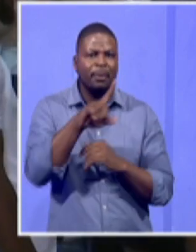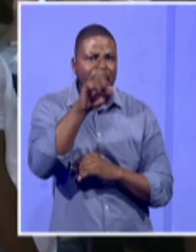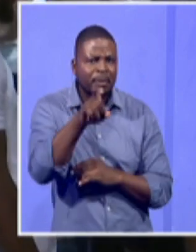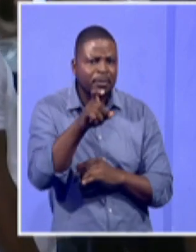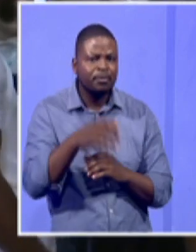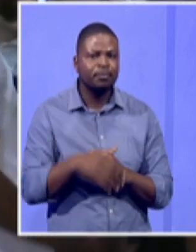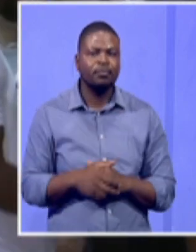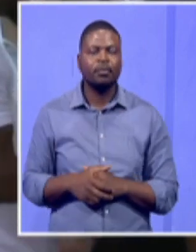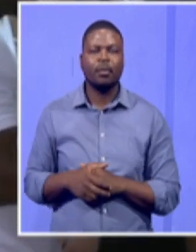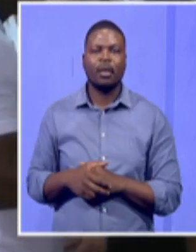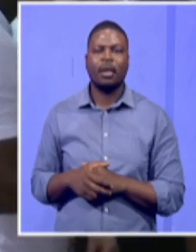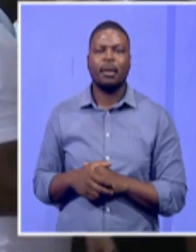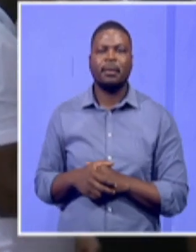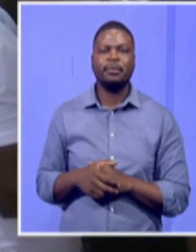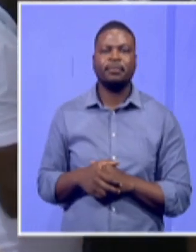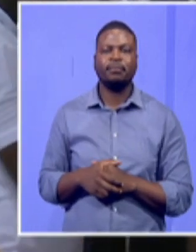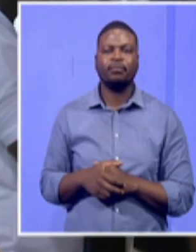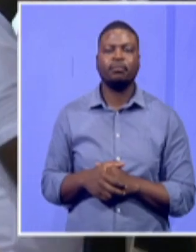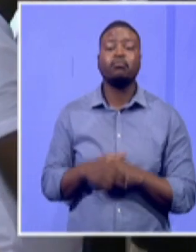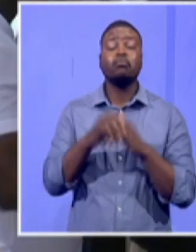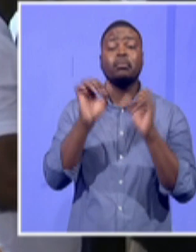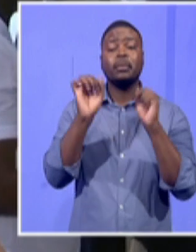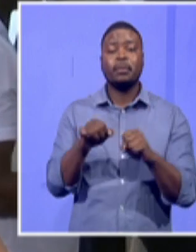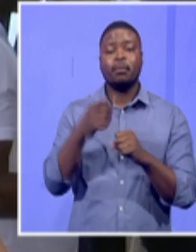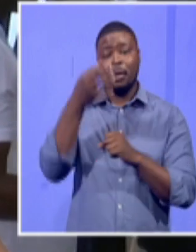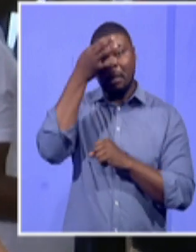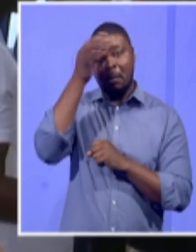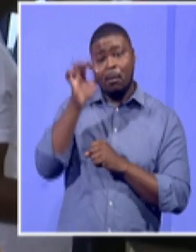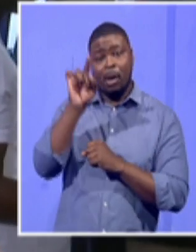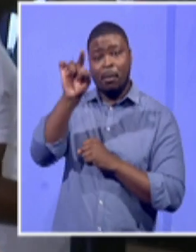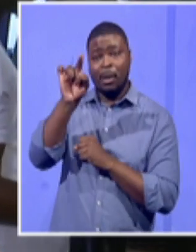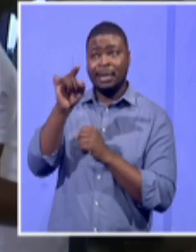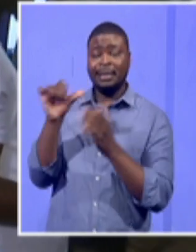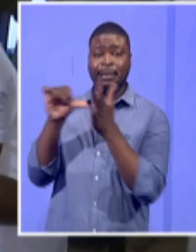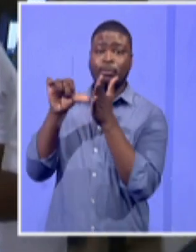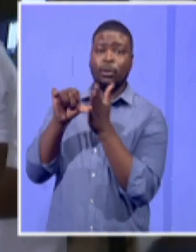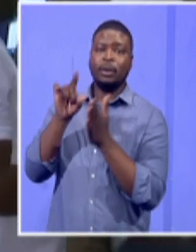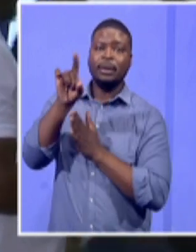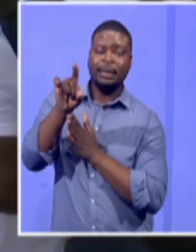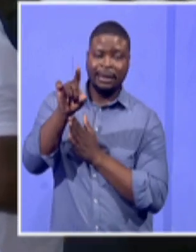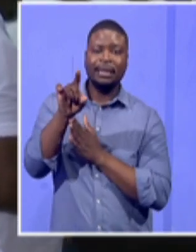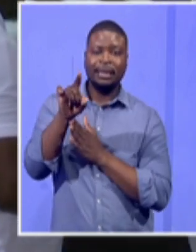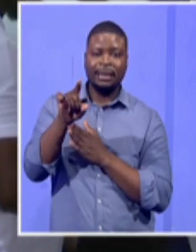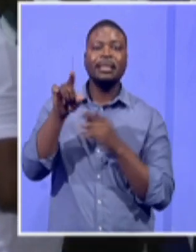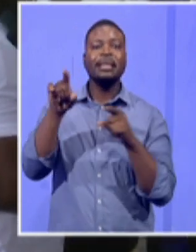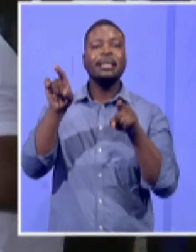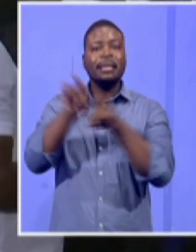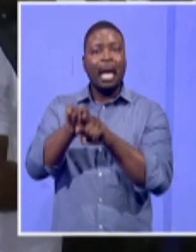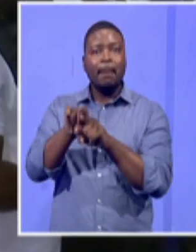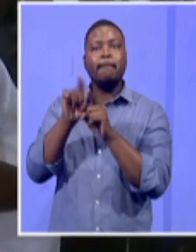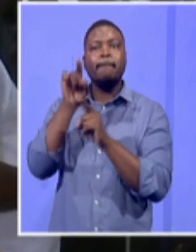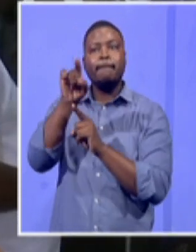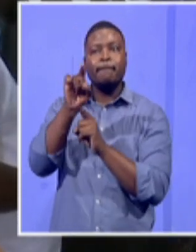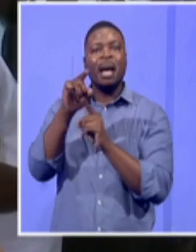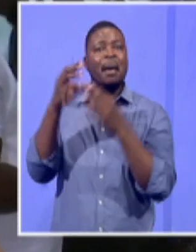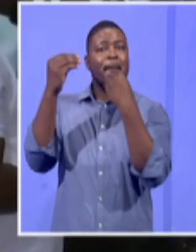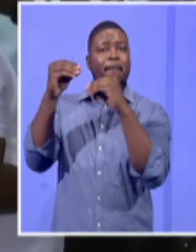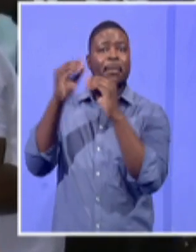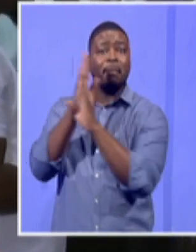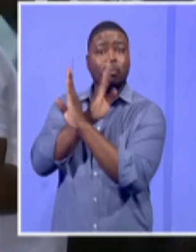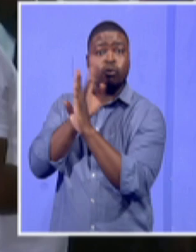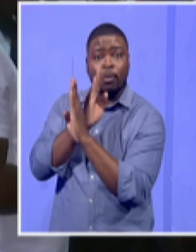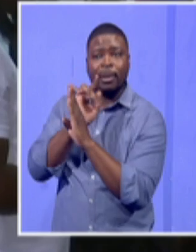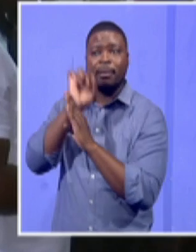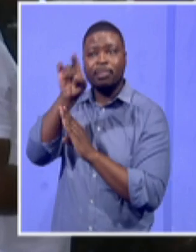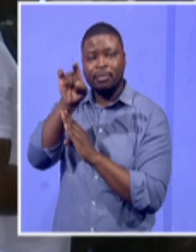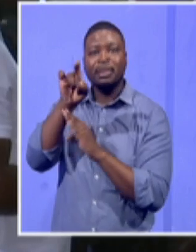all sectors of society, civil, be it business and the public sector. We